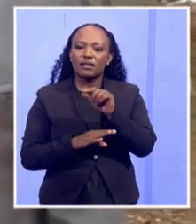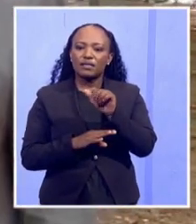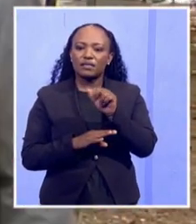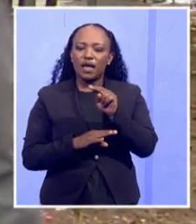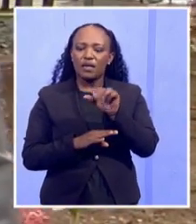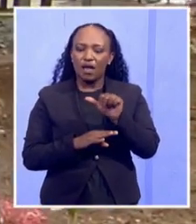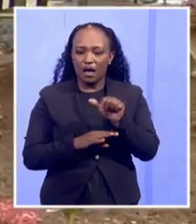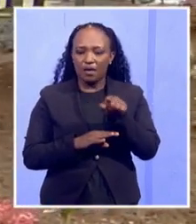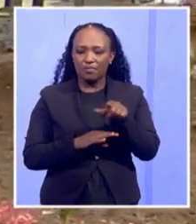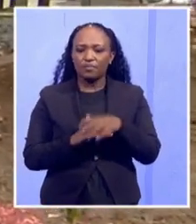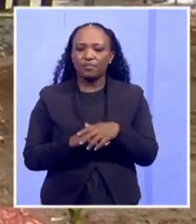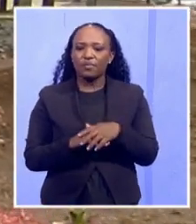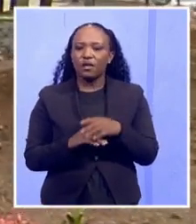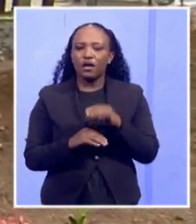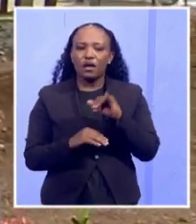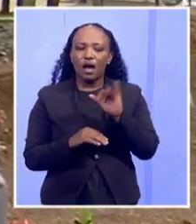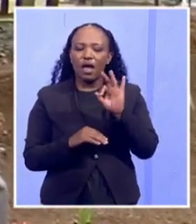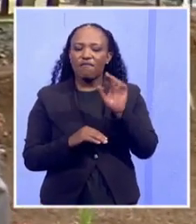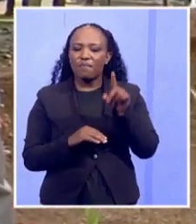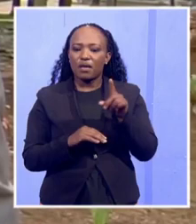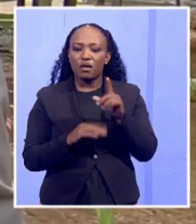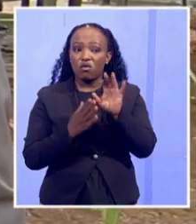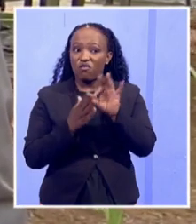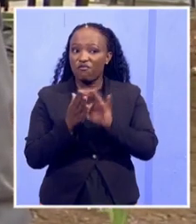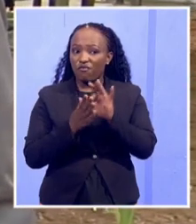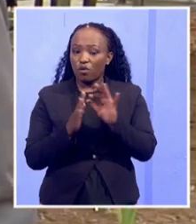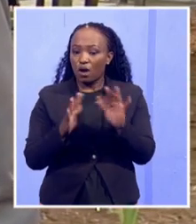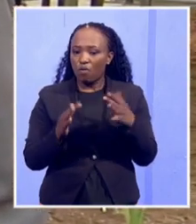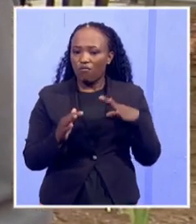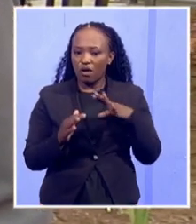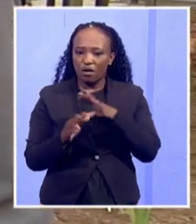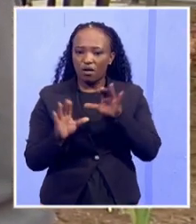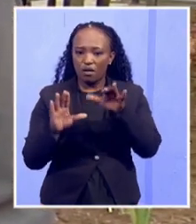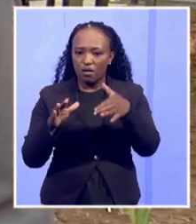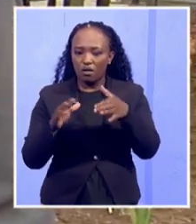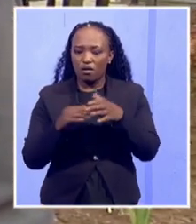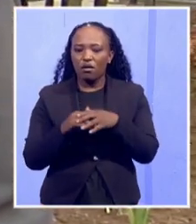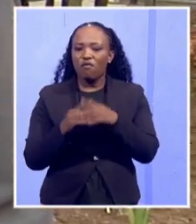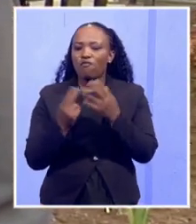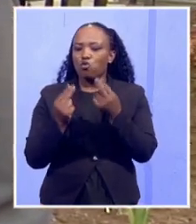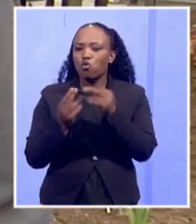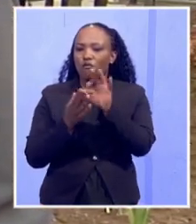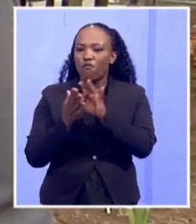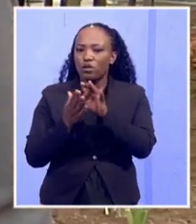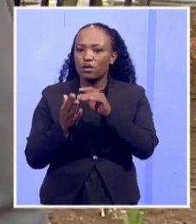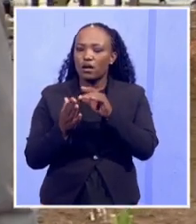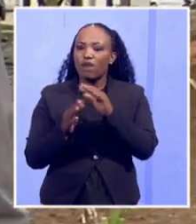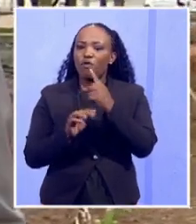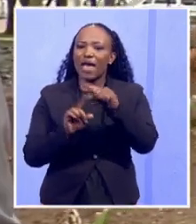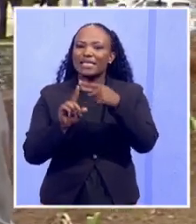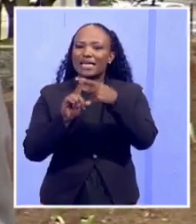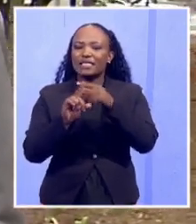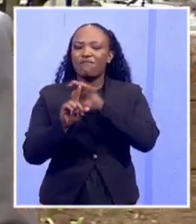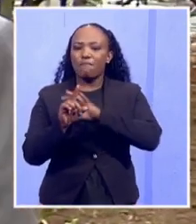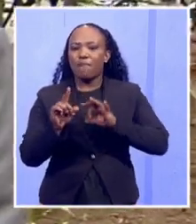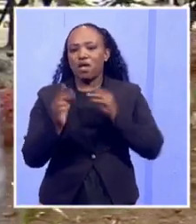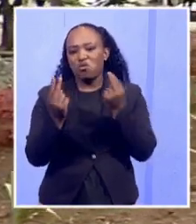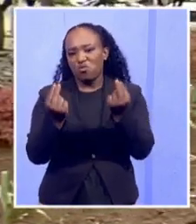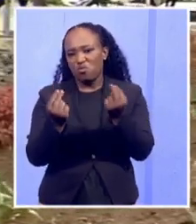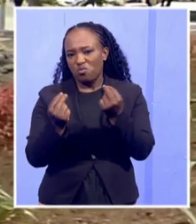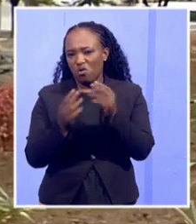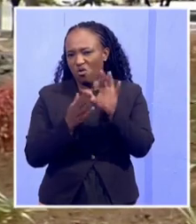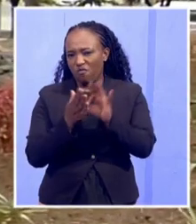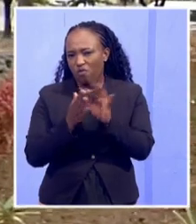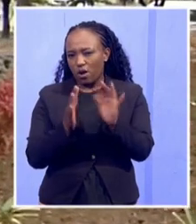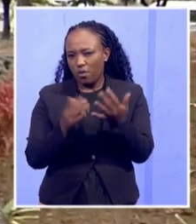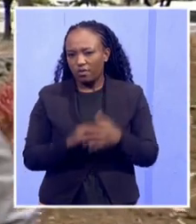the position of the IFP here today, how are you voting in council when it comes to the new voting in of the new executive mayor? Good morning to